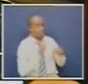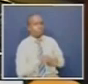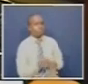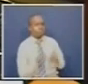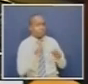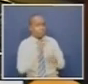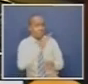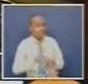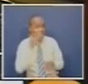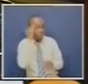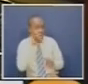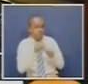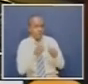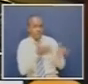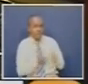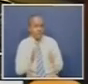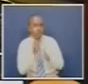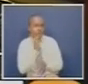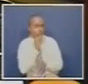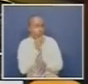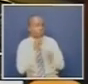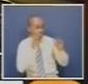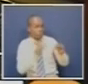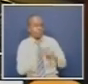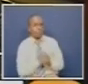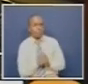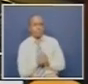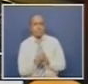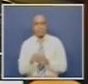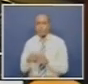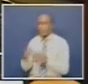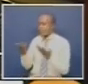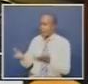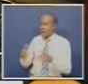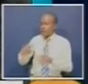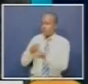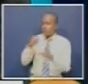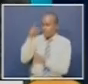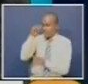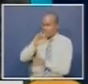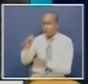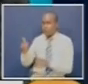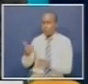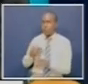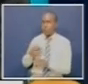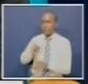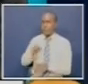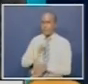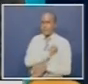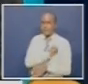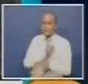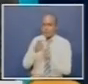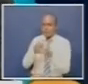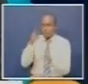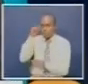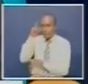never know about the dynamics of tomorrow. Okay. So it's possible. Right. And live from Mombasa County, we have Hassan Omar, the senator from Mombasa